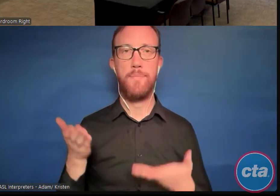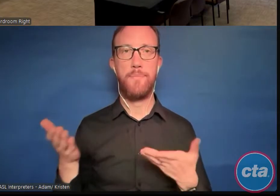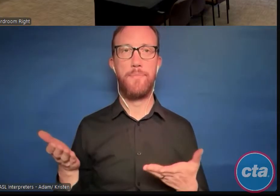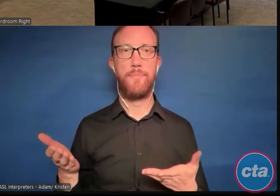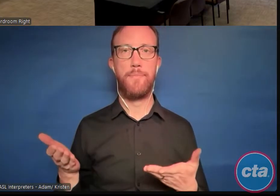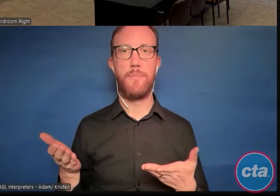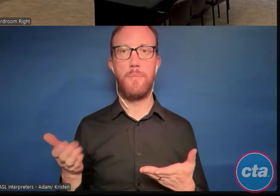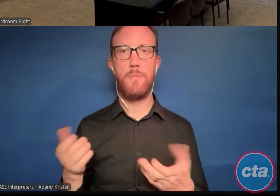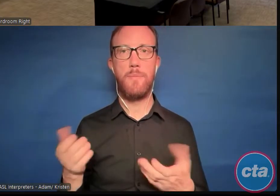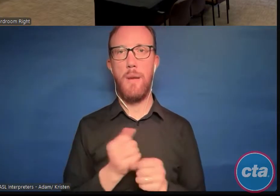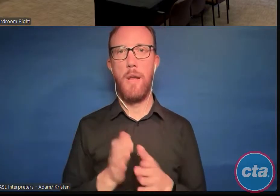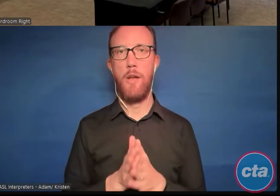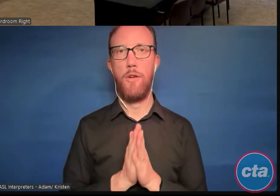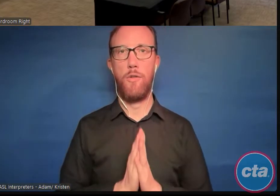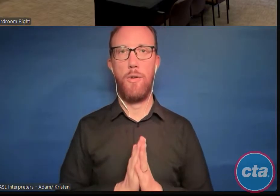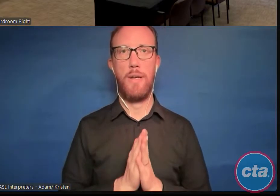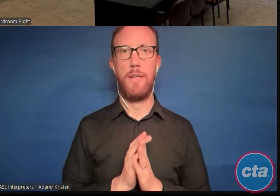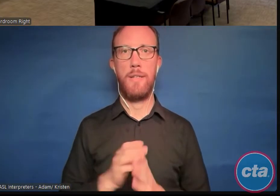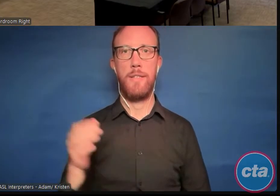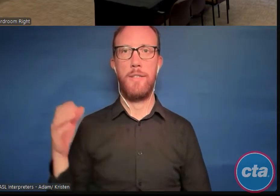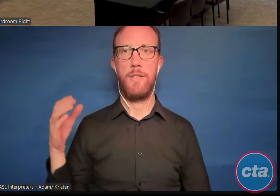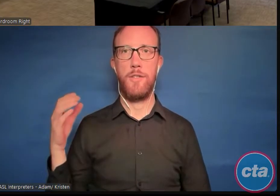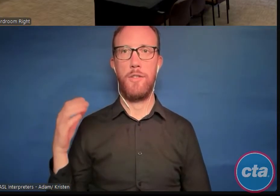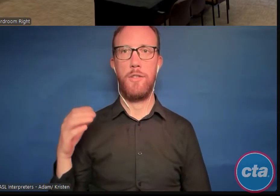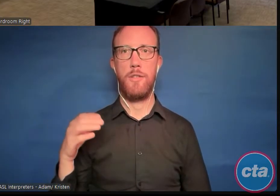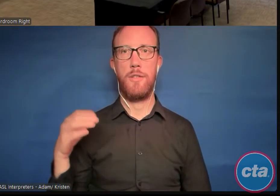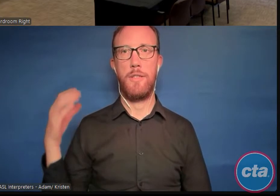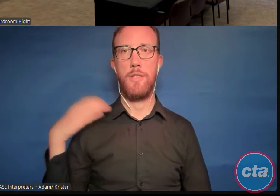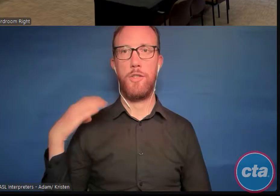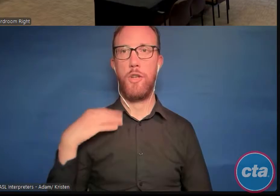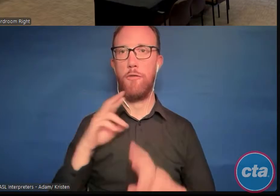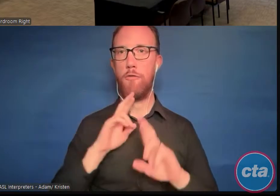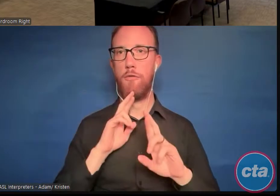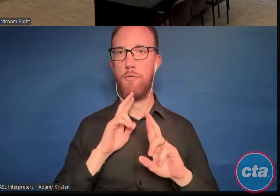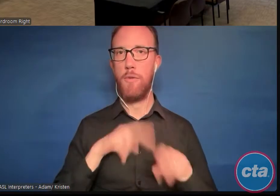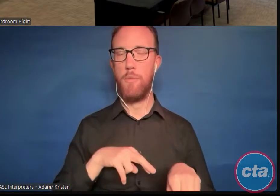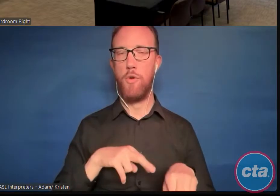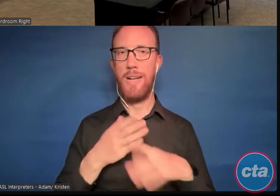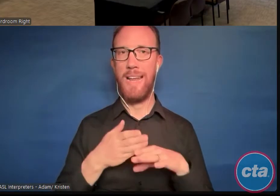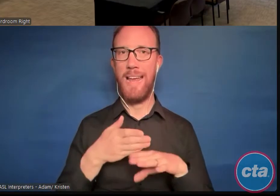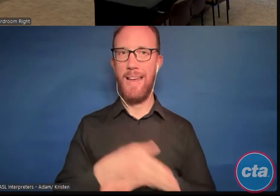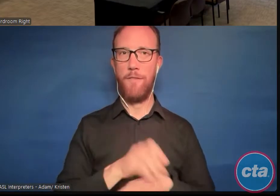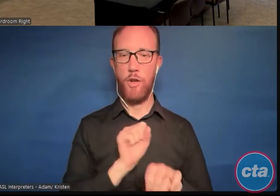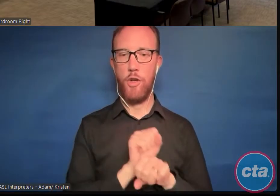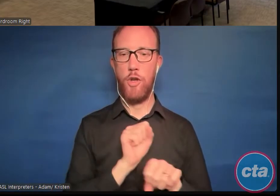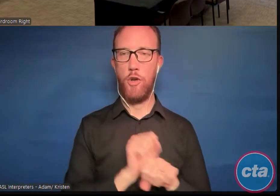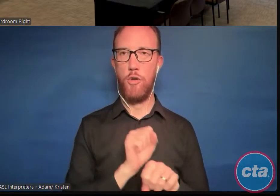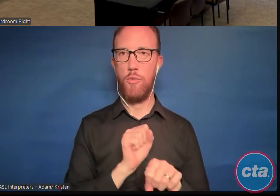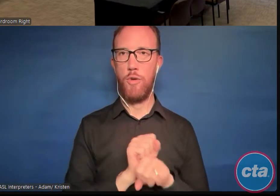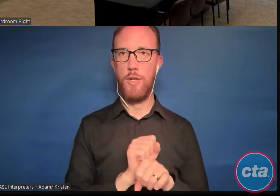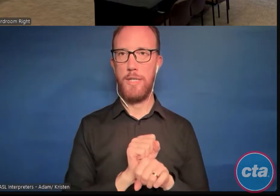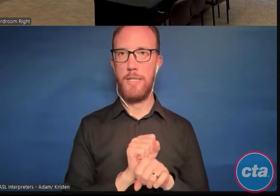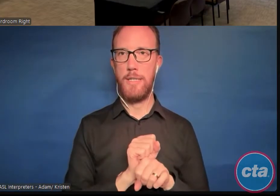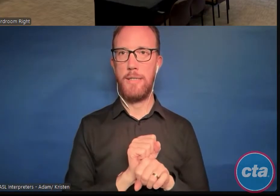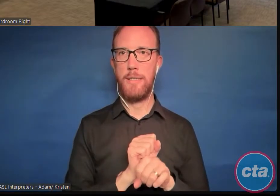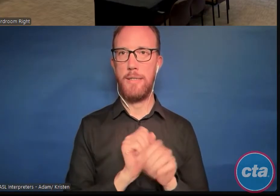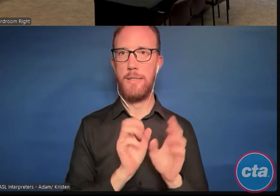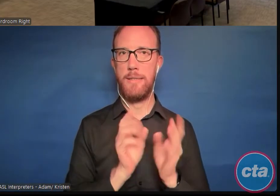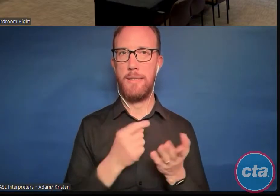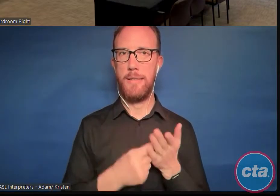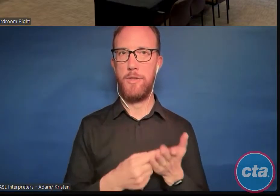a request to move the chairman's report to after the working session, to make an adjustment to the